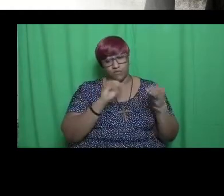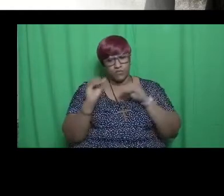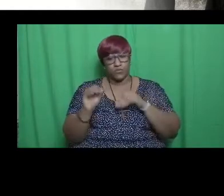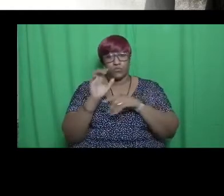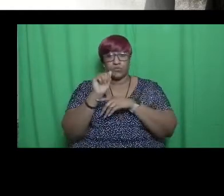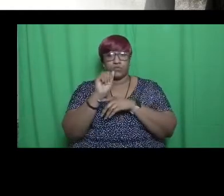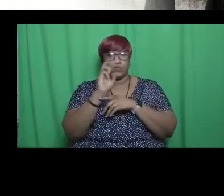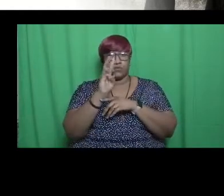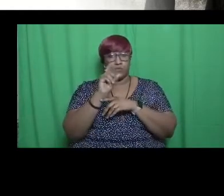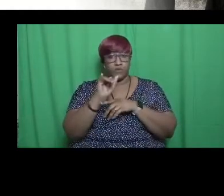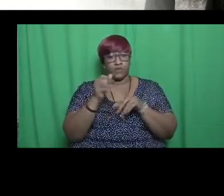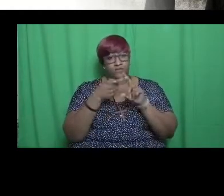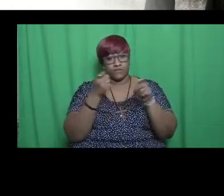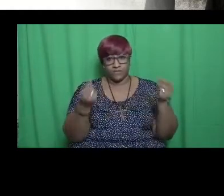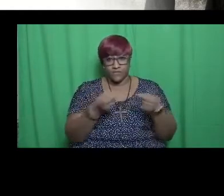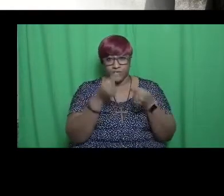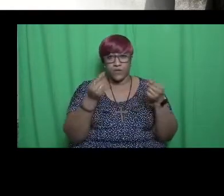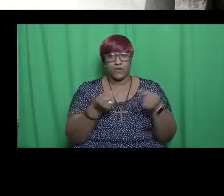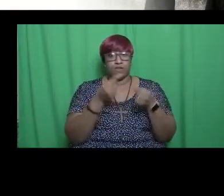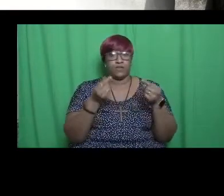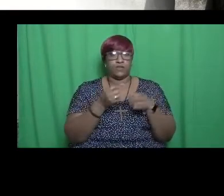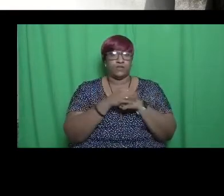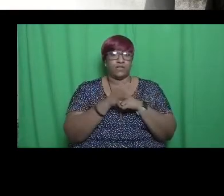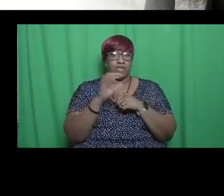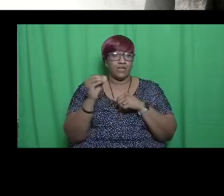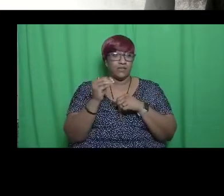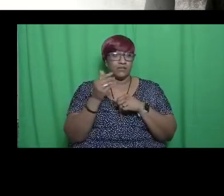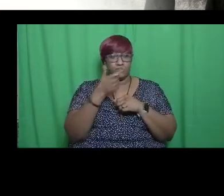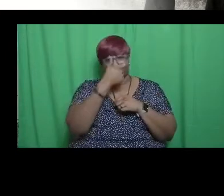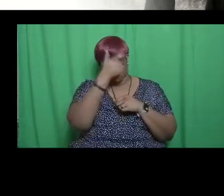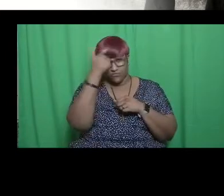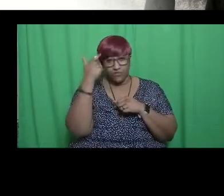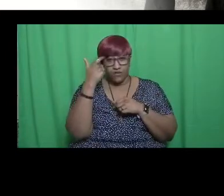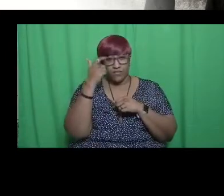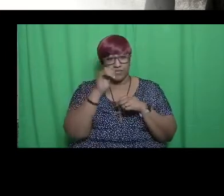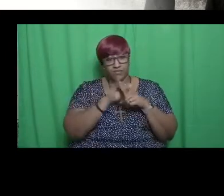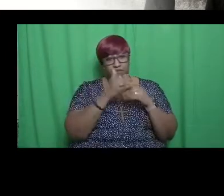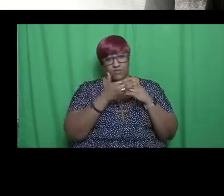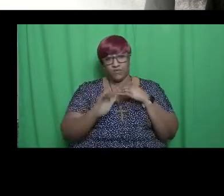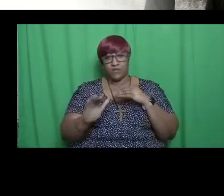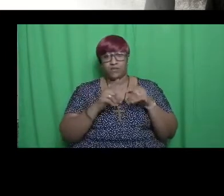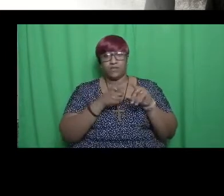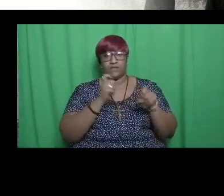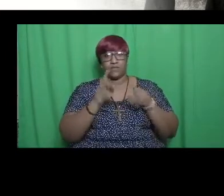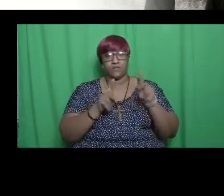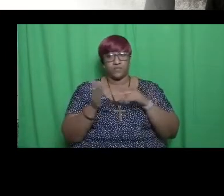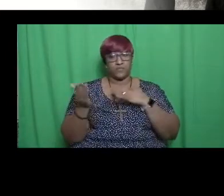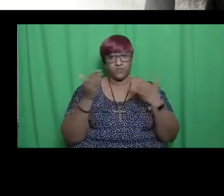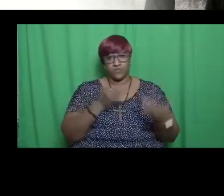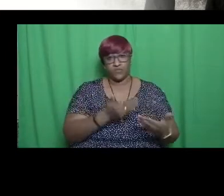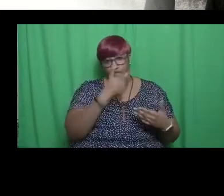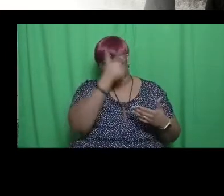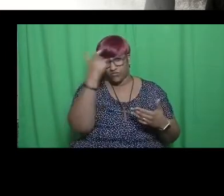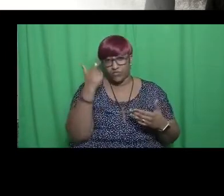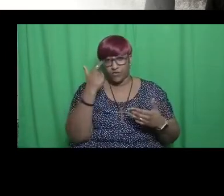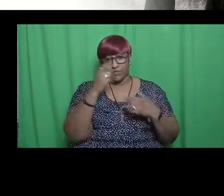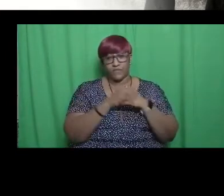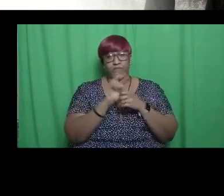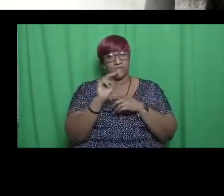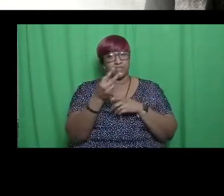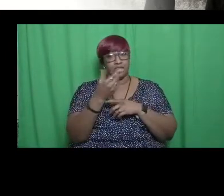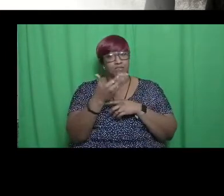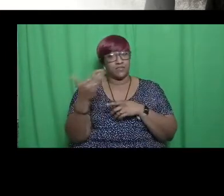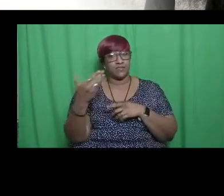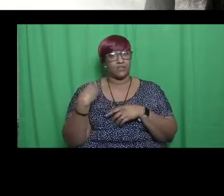away from the pain and the triggers, and we want to stay away from the people who caused the pain and even the place. The second thing